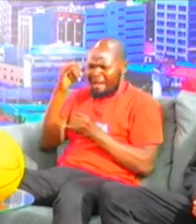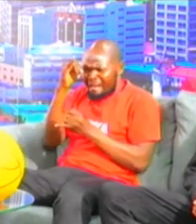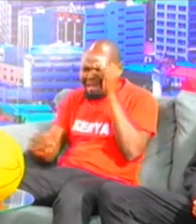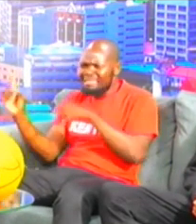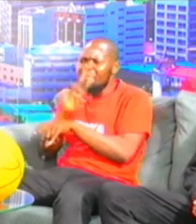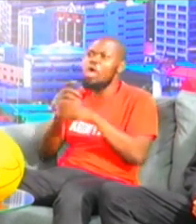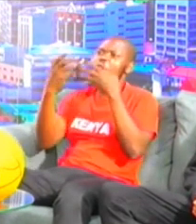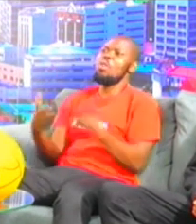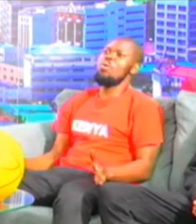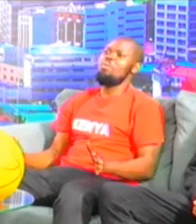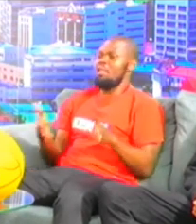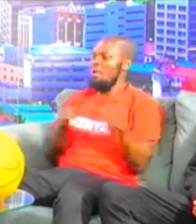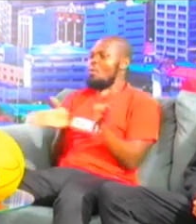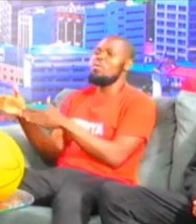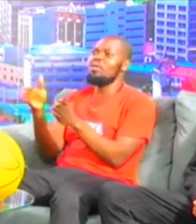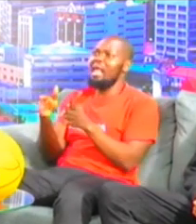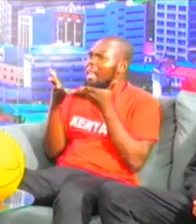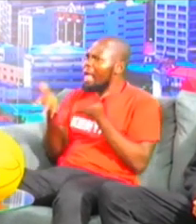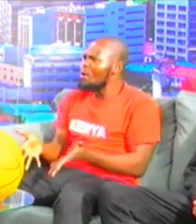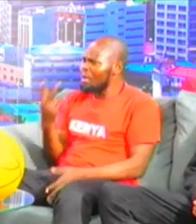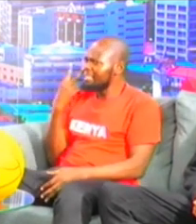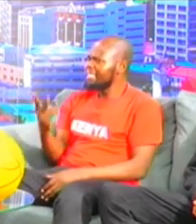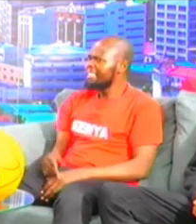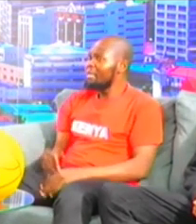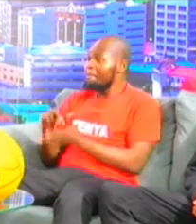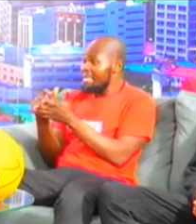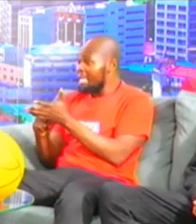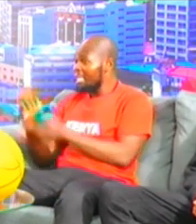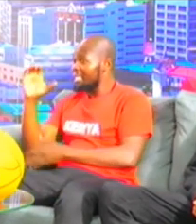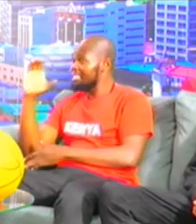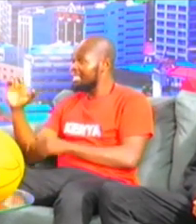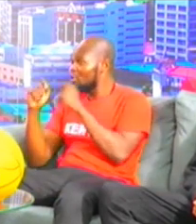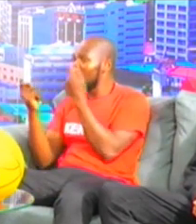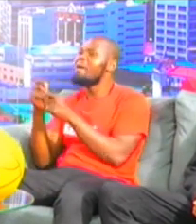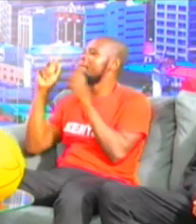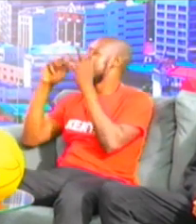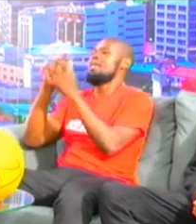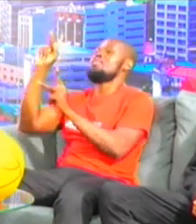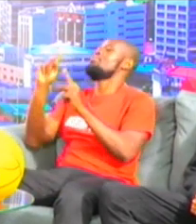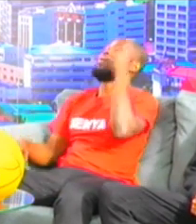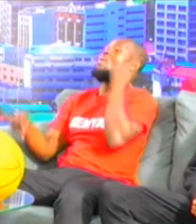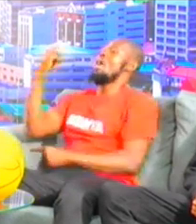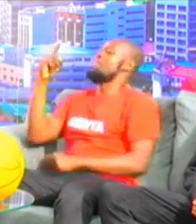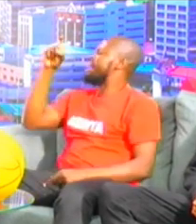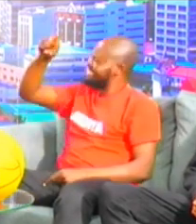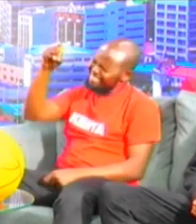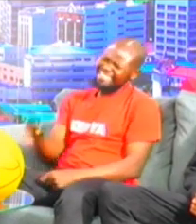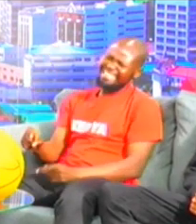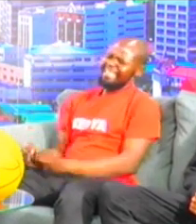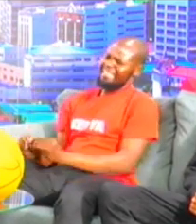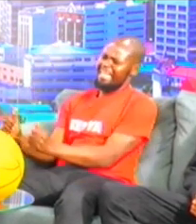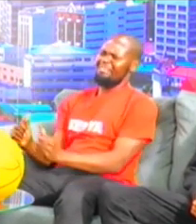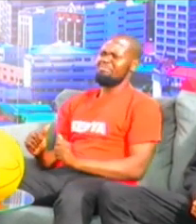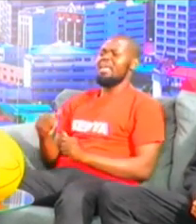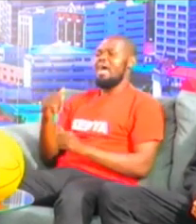feel they will be able to win. They were disappointed the last time, they Yes. lost an opportunity, and what you saw was that